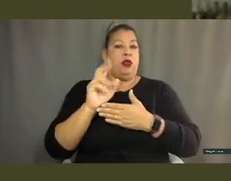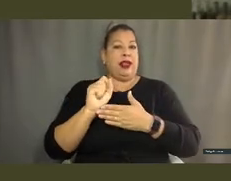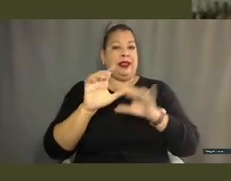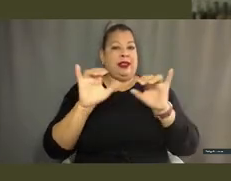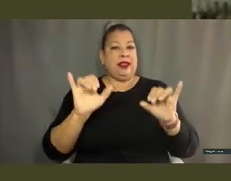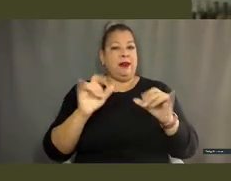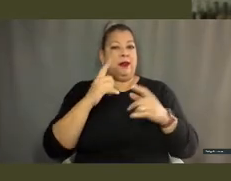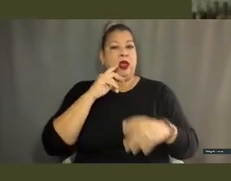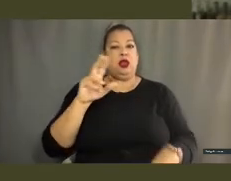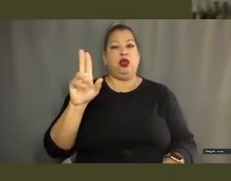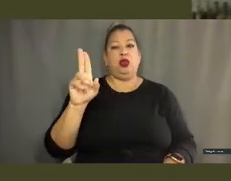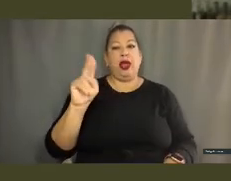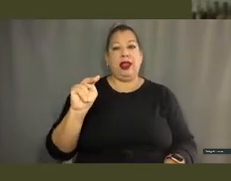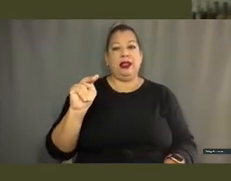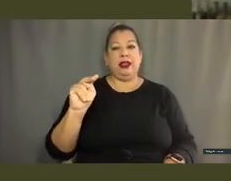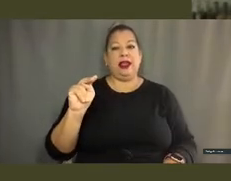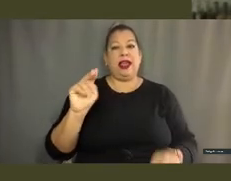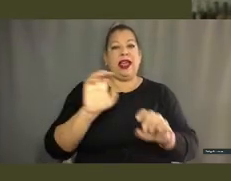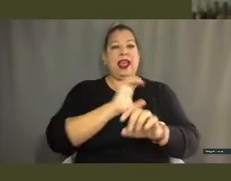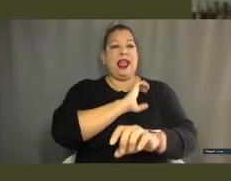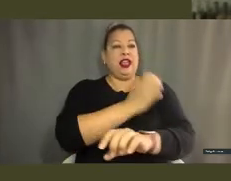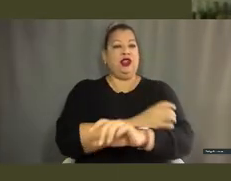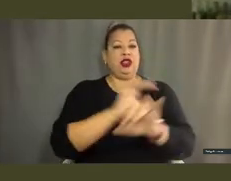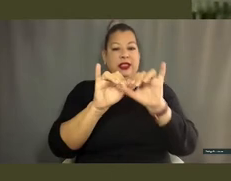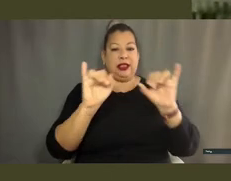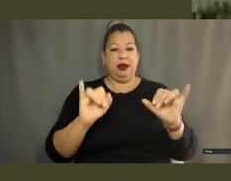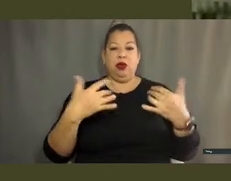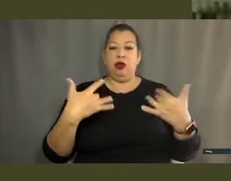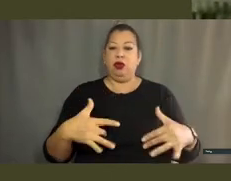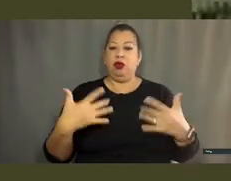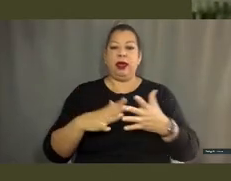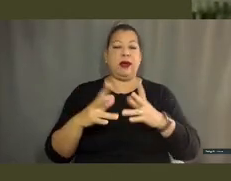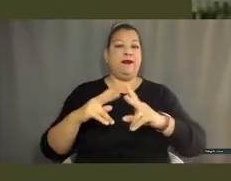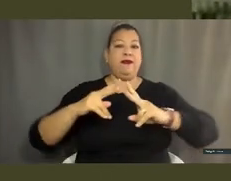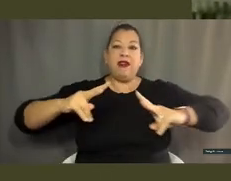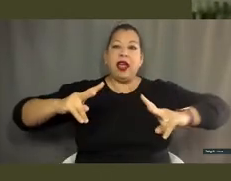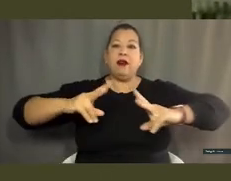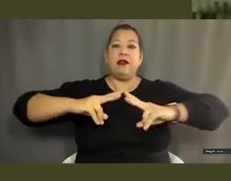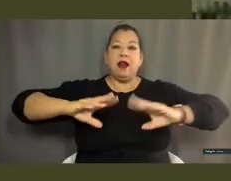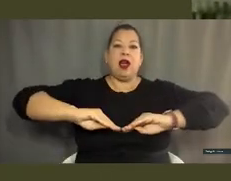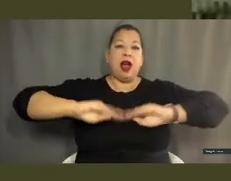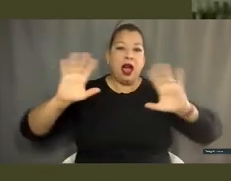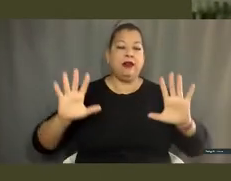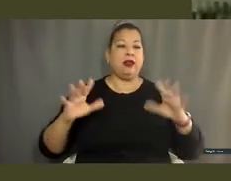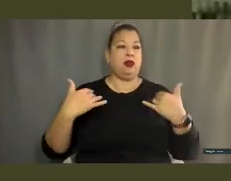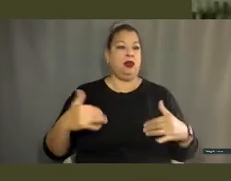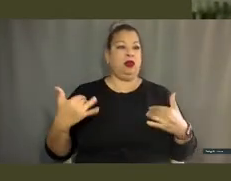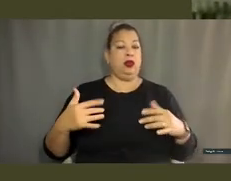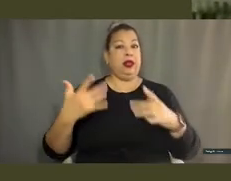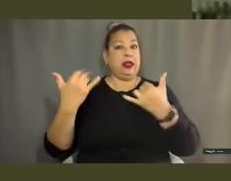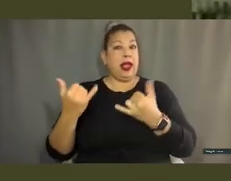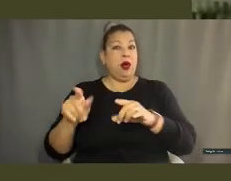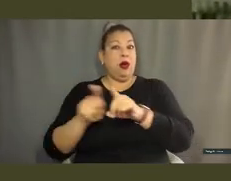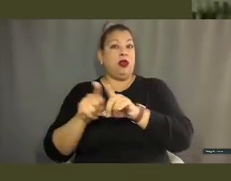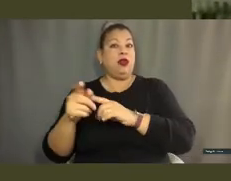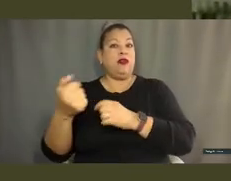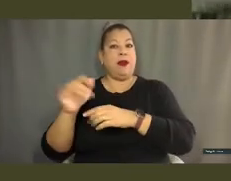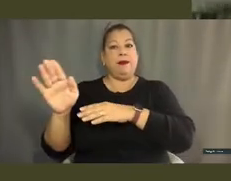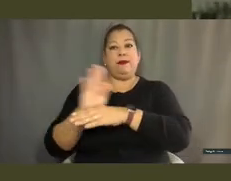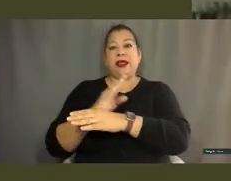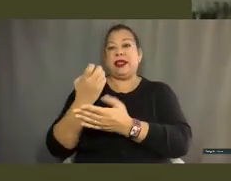system has become dramatically cheaper over the last decade. And then this is making a business case on its own, so you don't have to